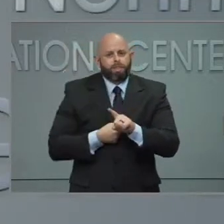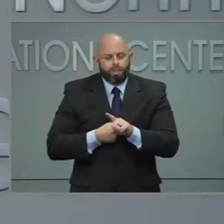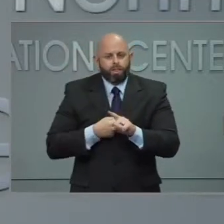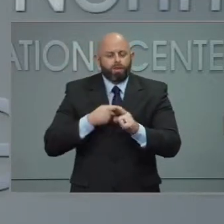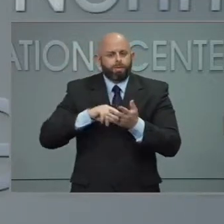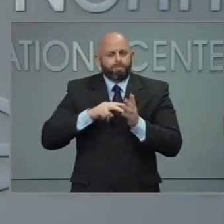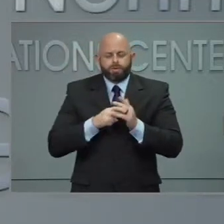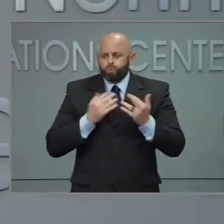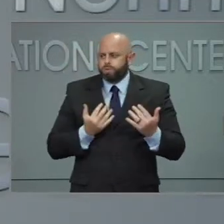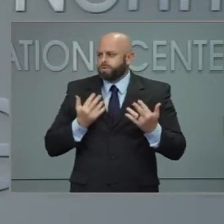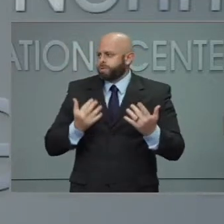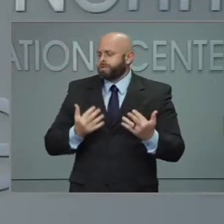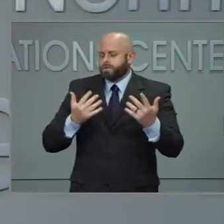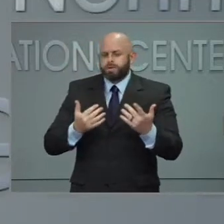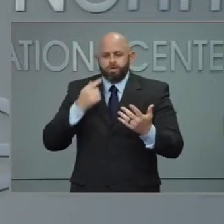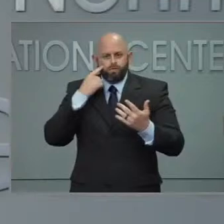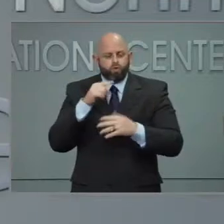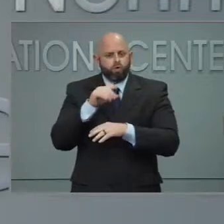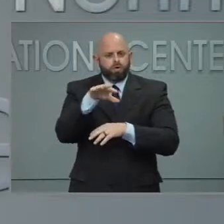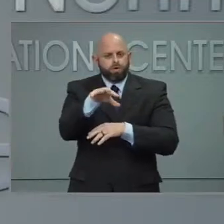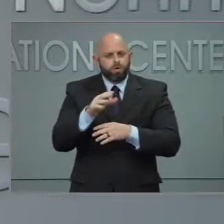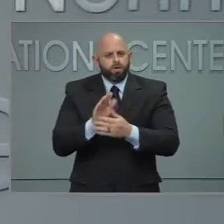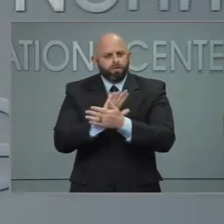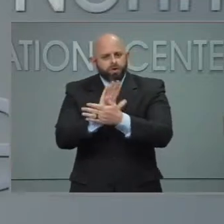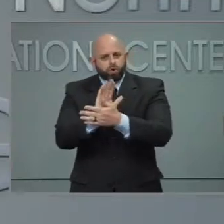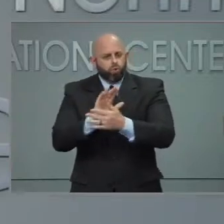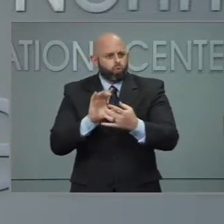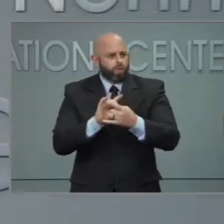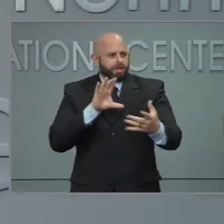and how sometimes more